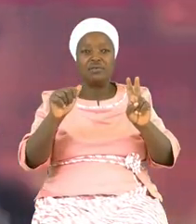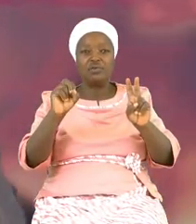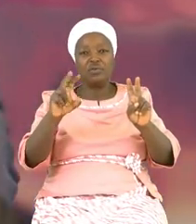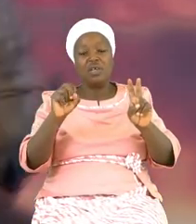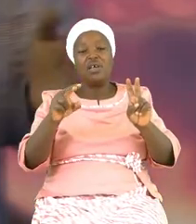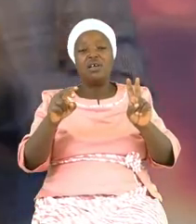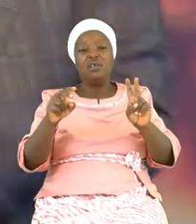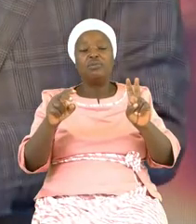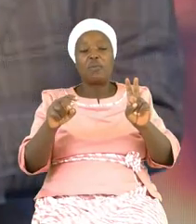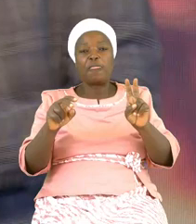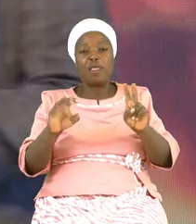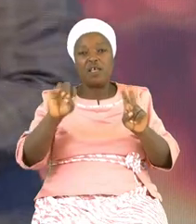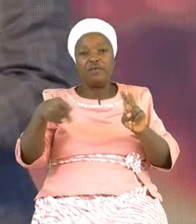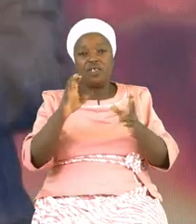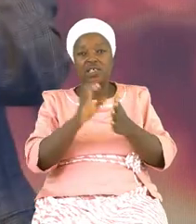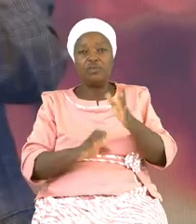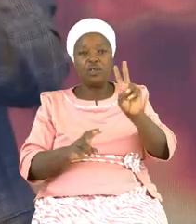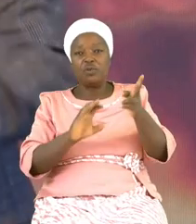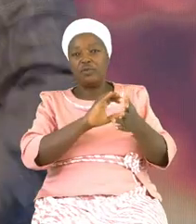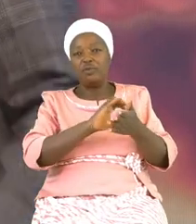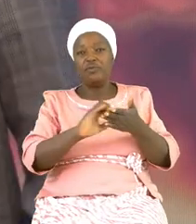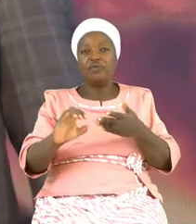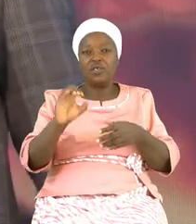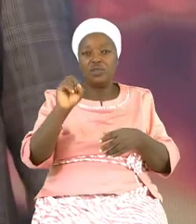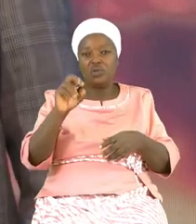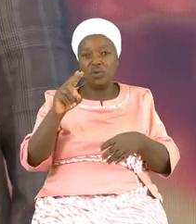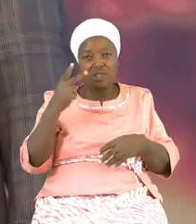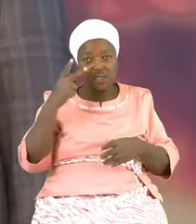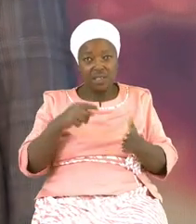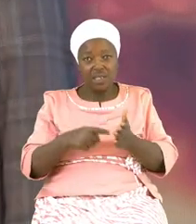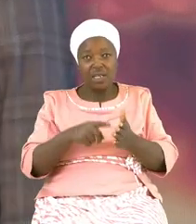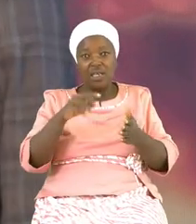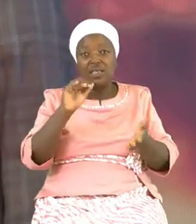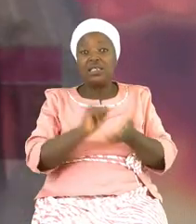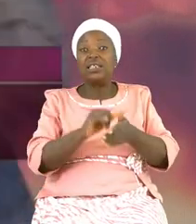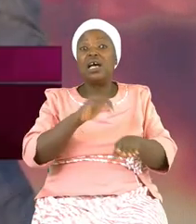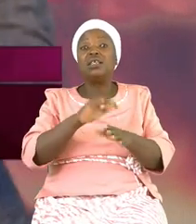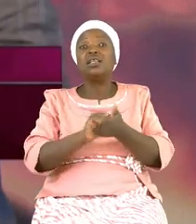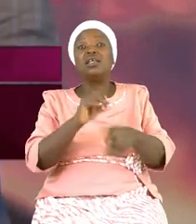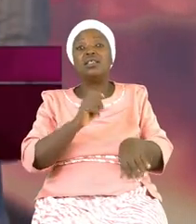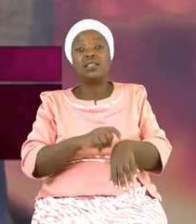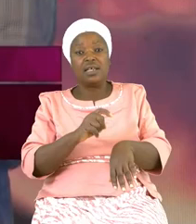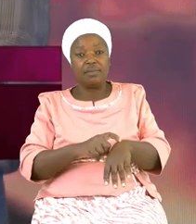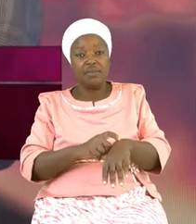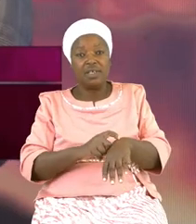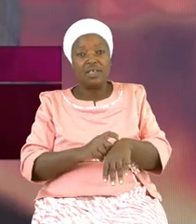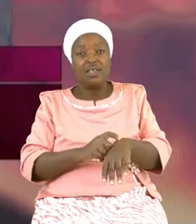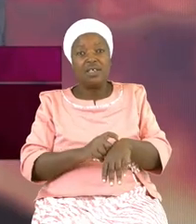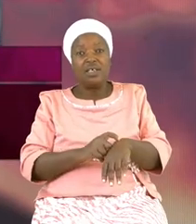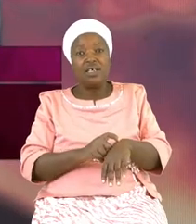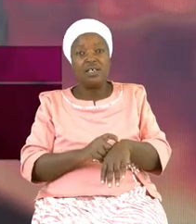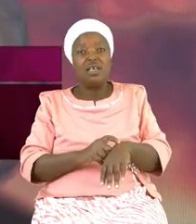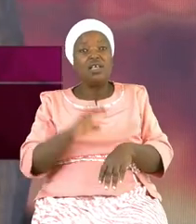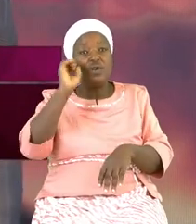2, reading from verse 12. Look at this, that at that time, ye were without